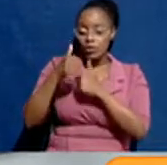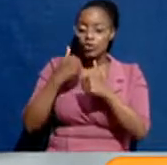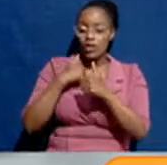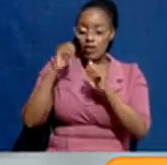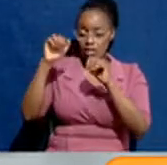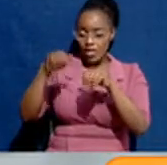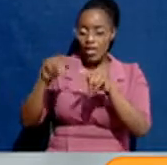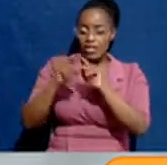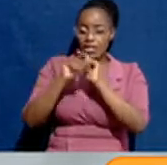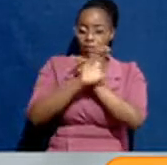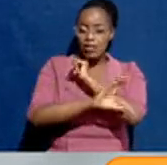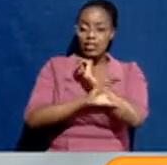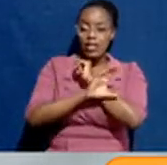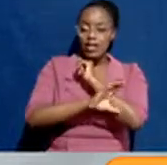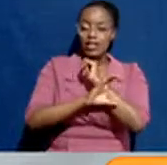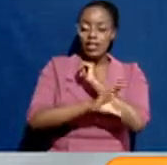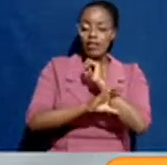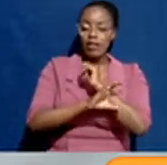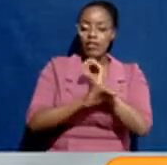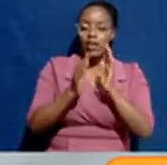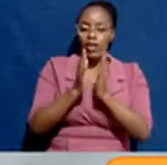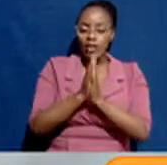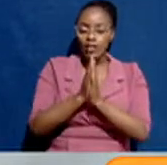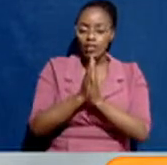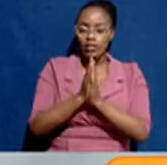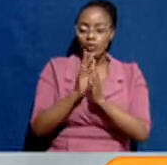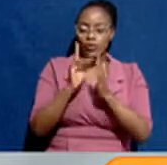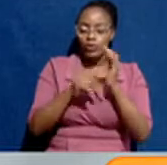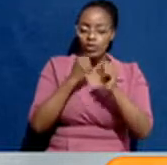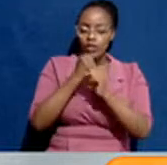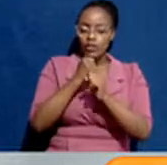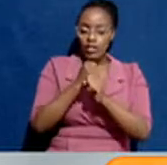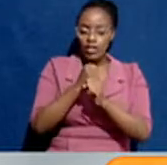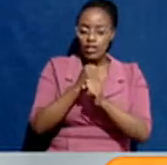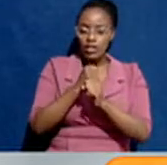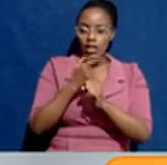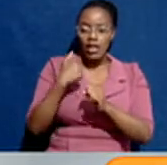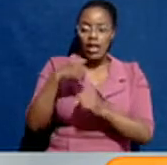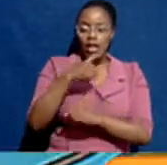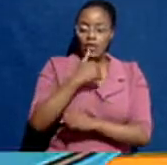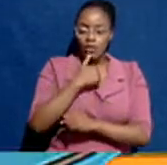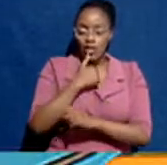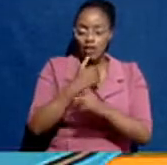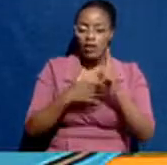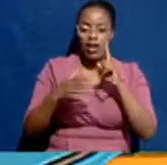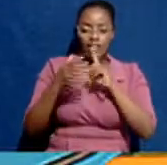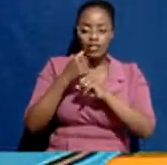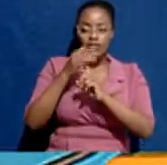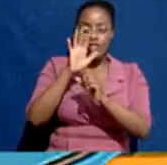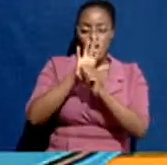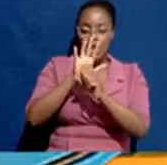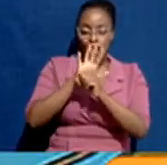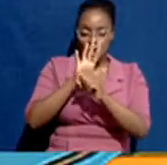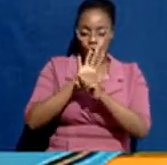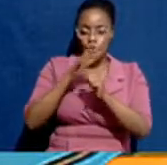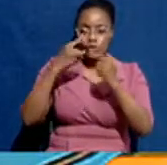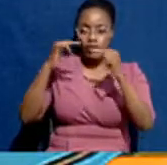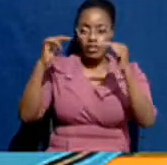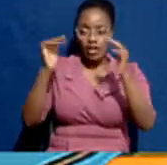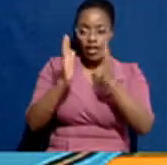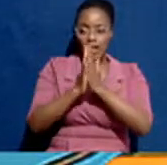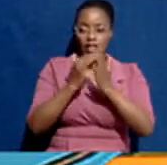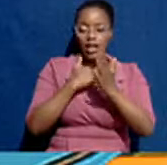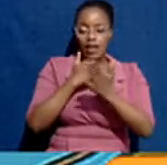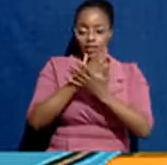as a country and as devolved units, we have marked a lot of milestone of success. Okay. And there is